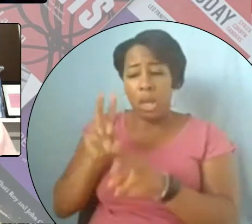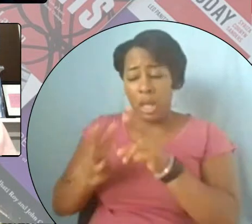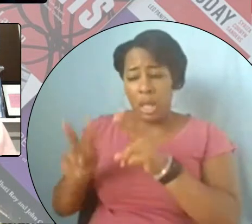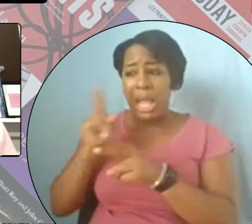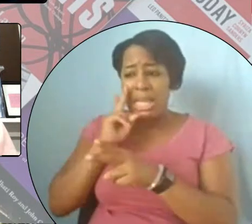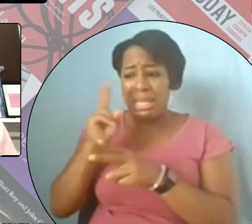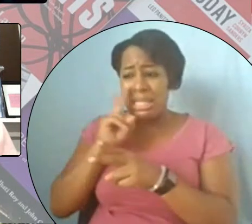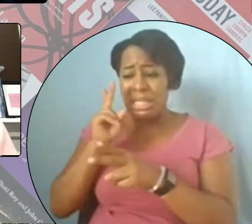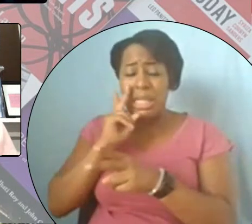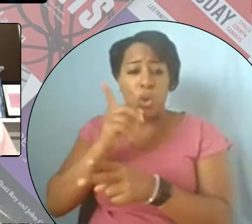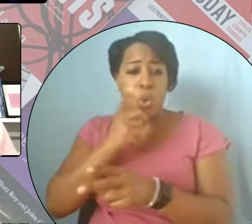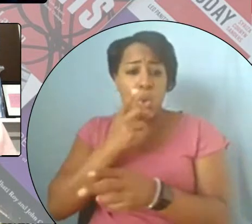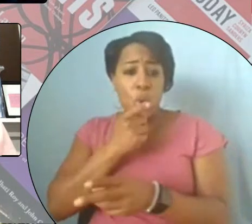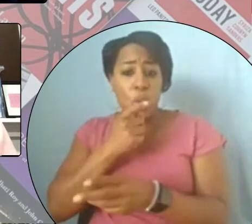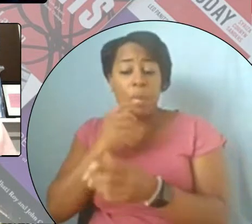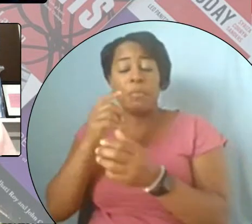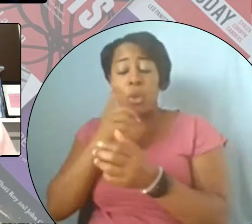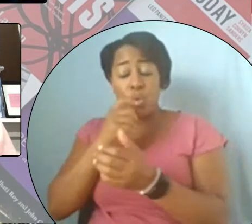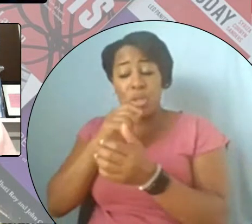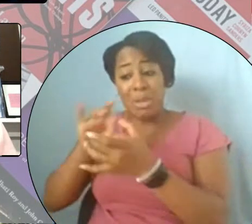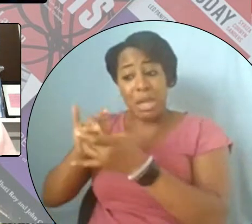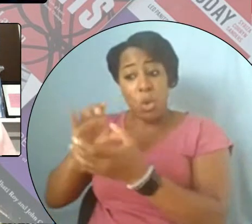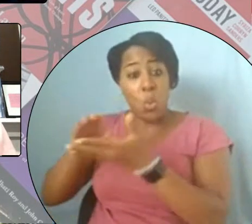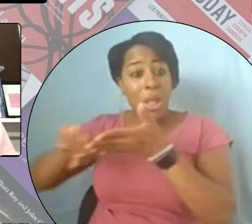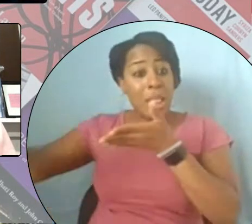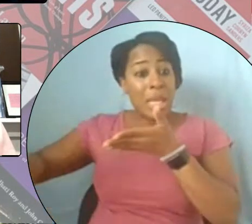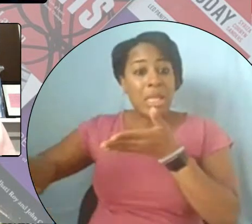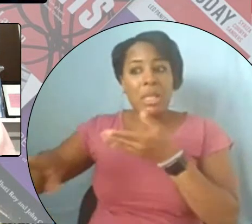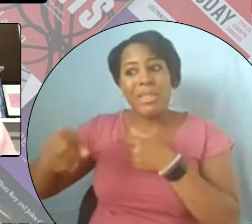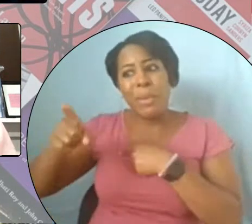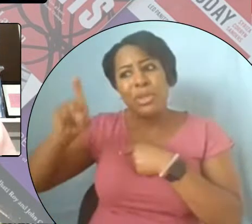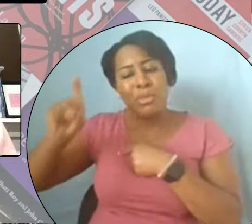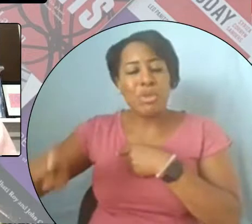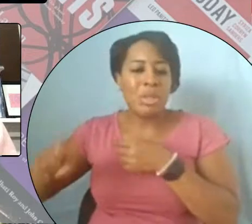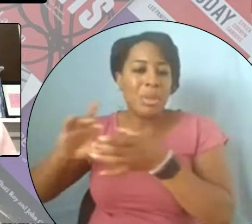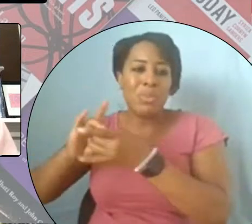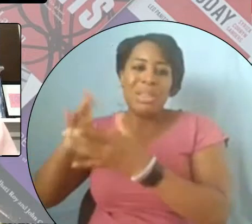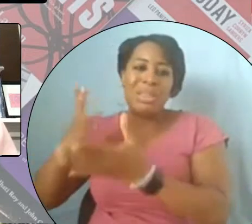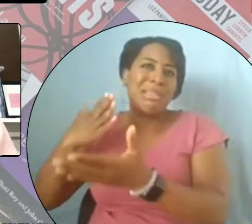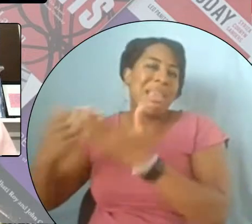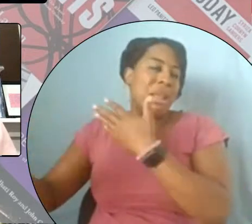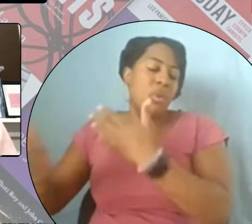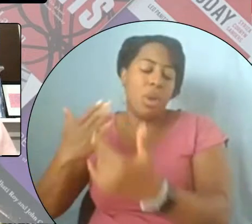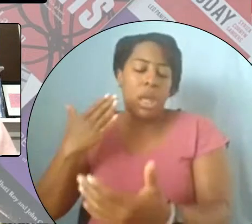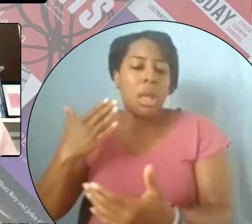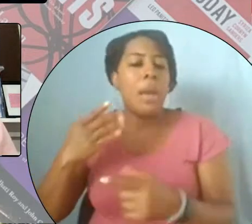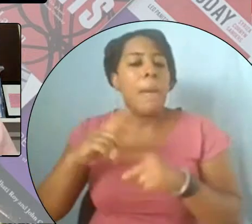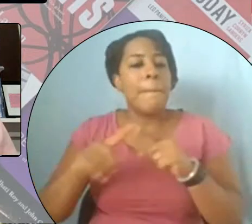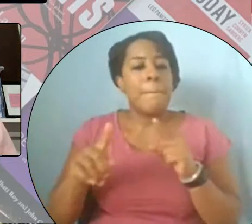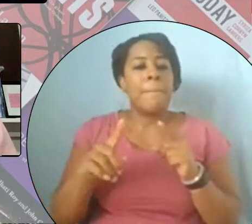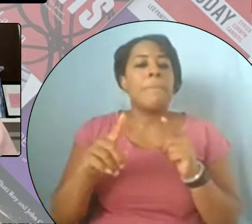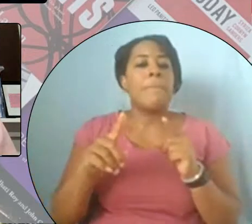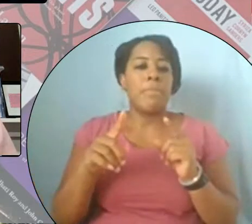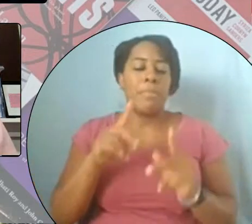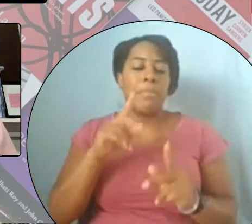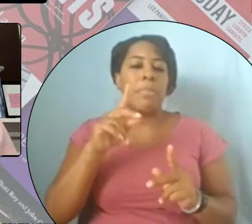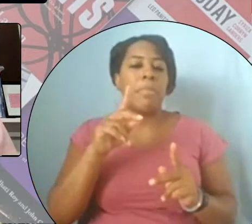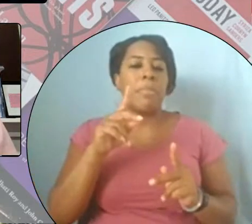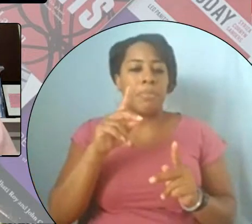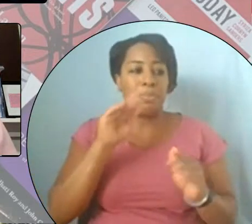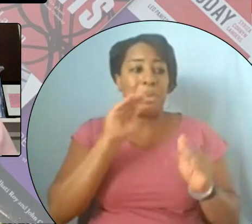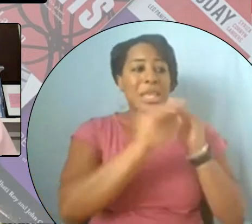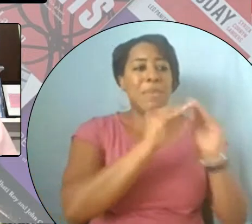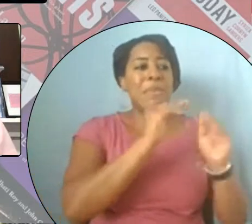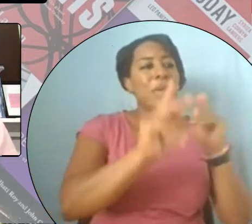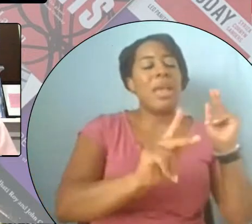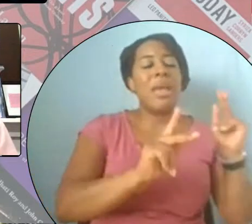within the year anyway. But society is led to believe that they just created this mass amount of people who were